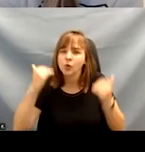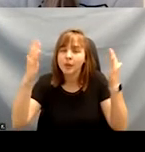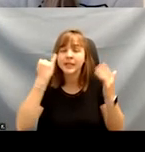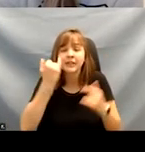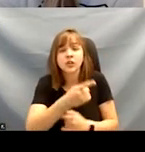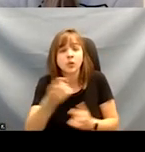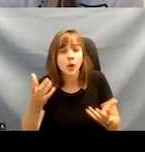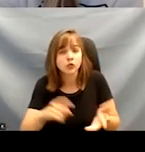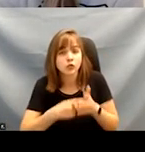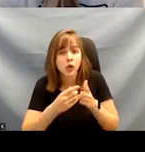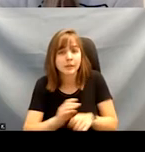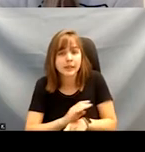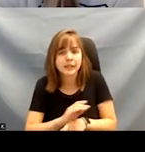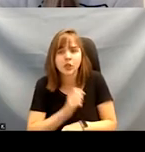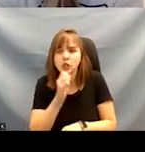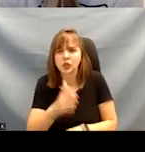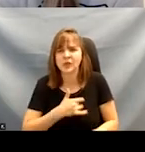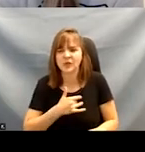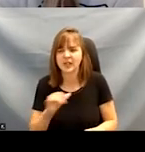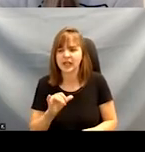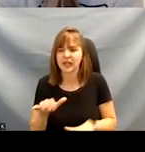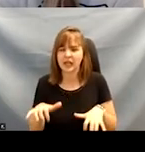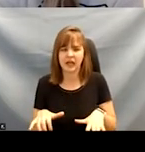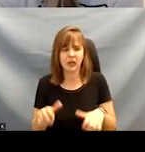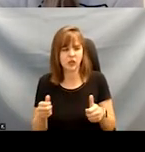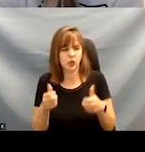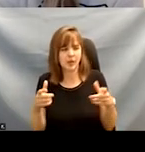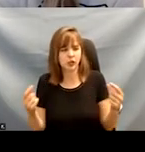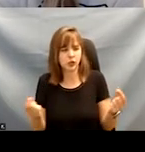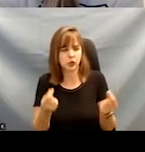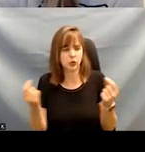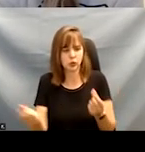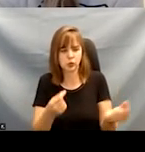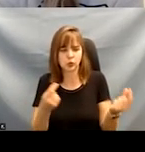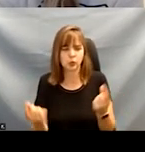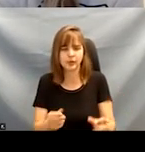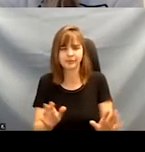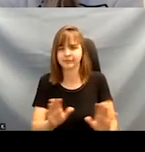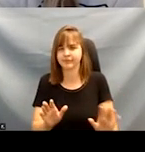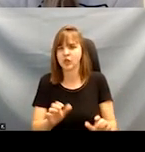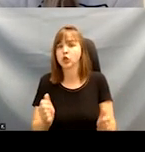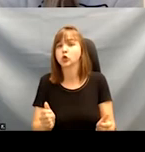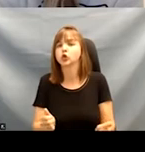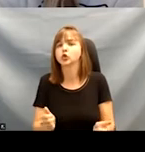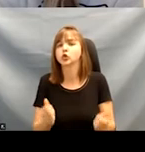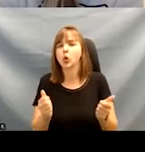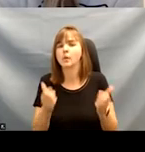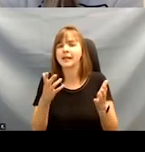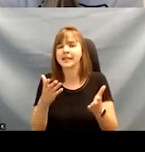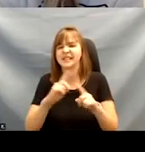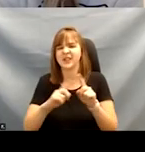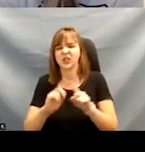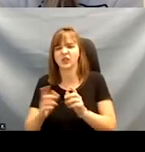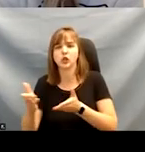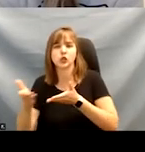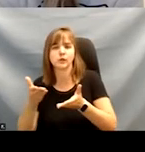daunted just by how much of those kind of ops level tasks you need to do. You can easily find a service or